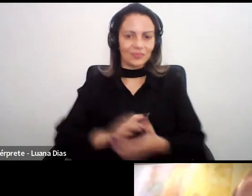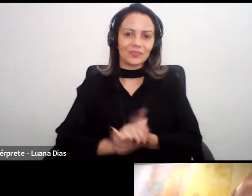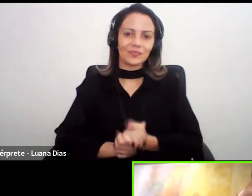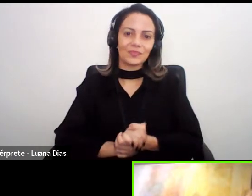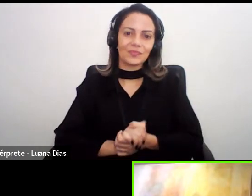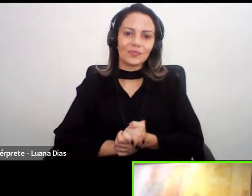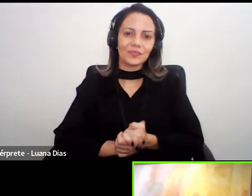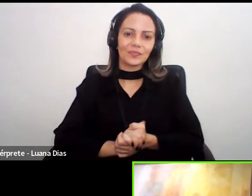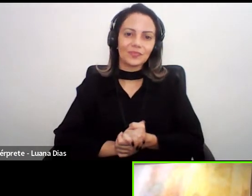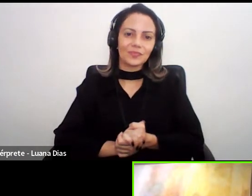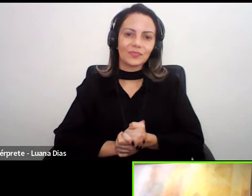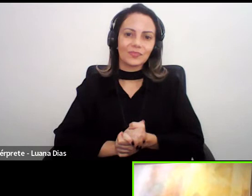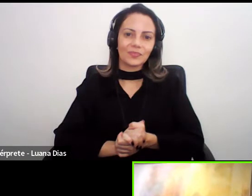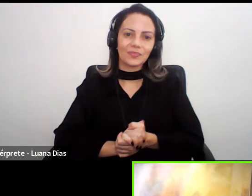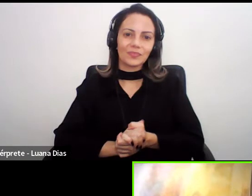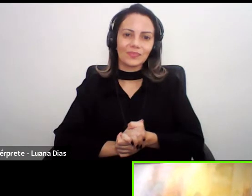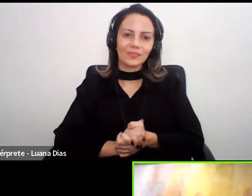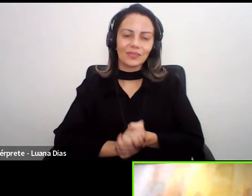Good morning.